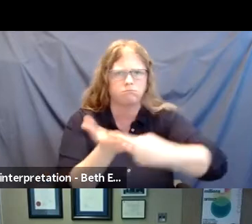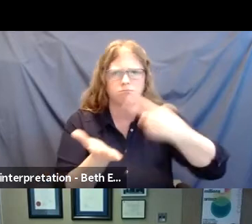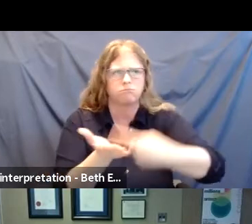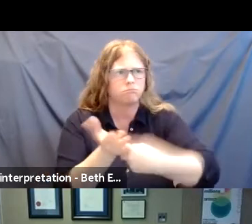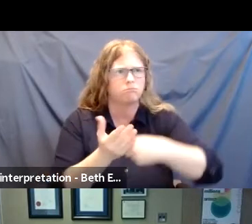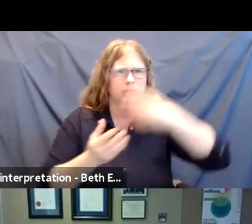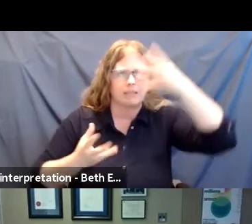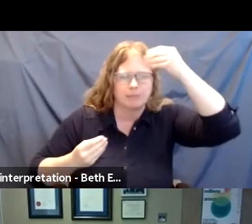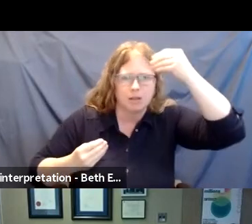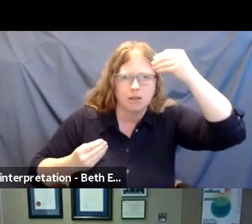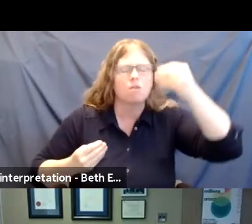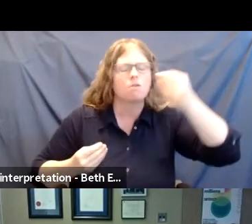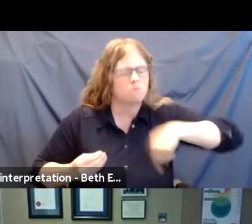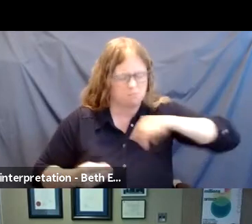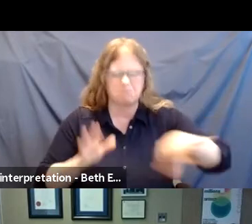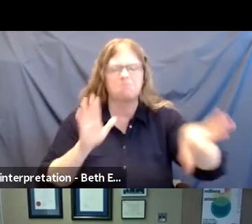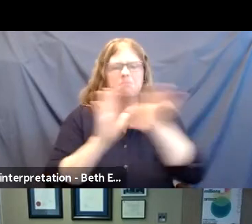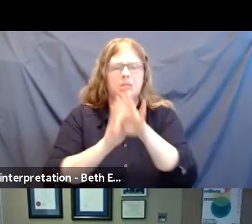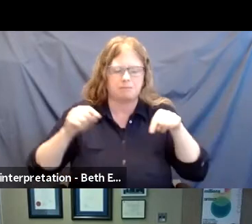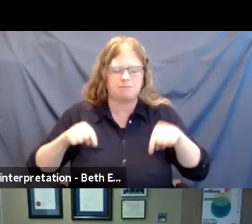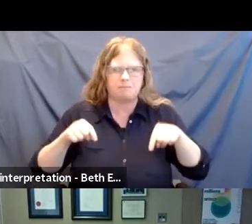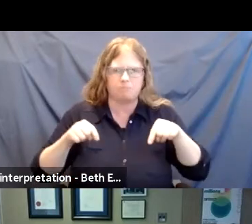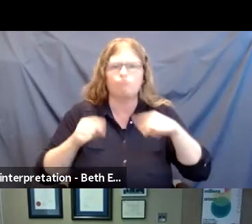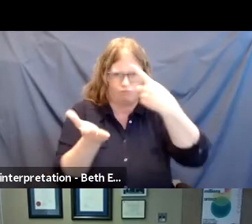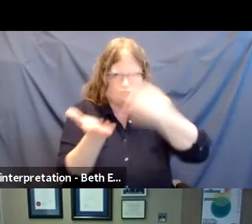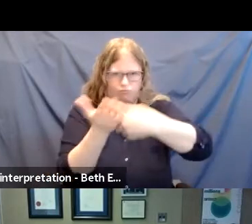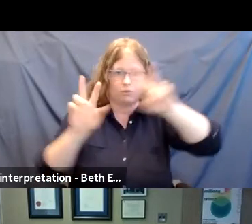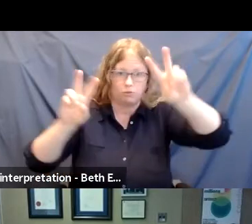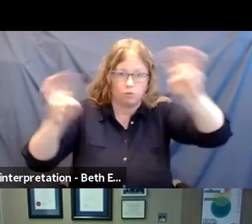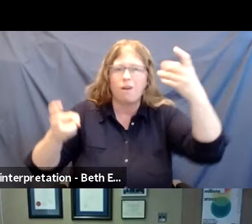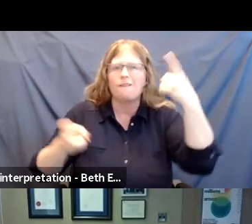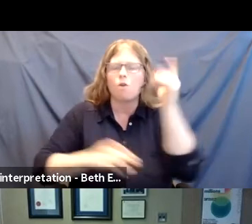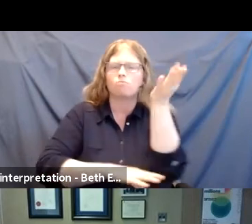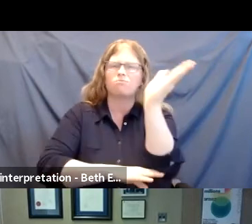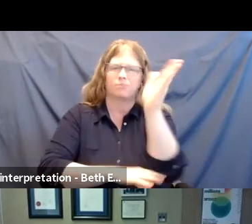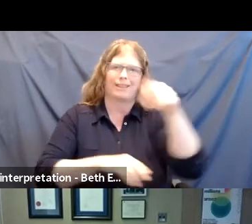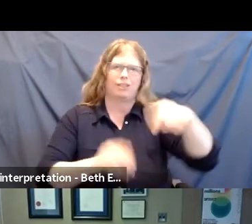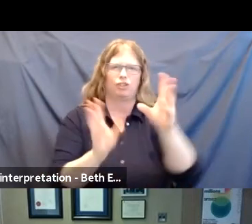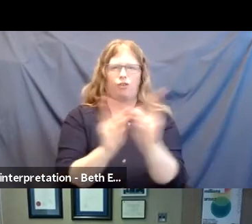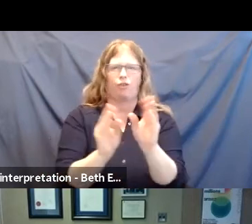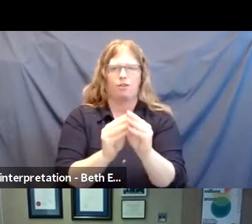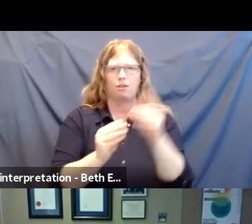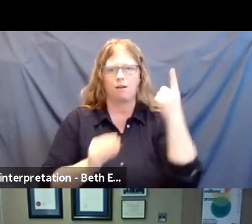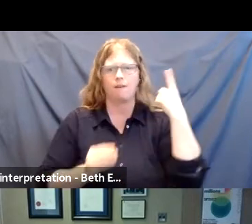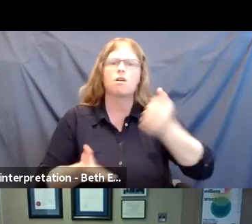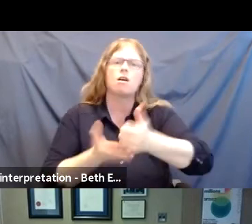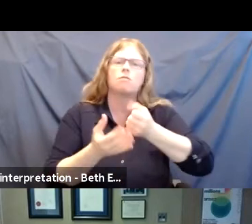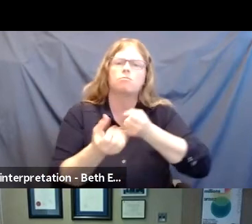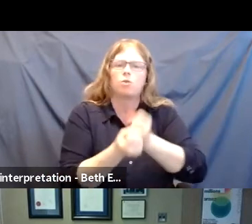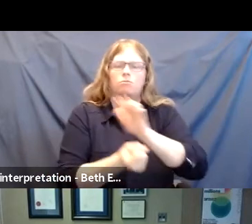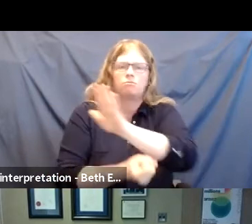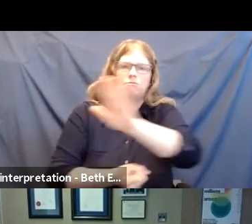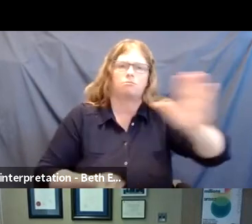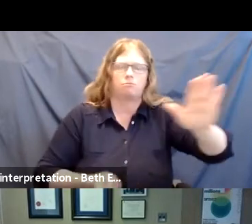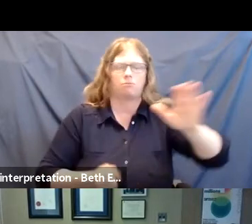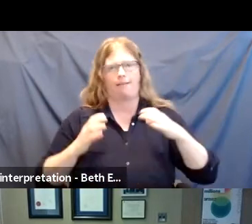to help our partners and other community and legal workers to better inform their clients. So our goals today